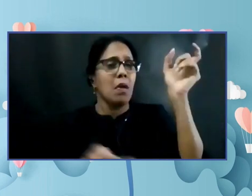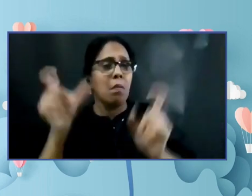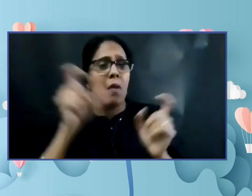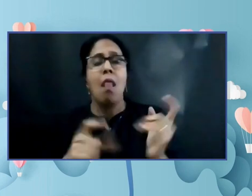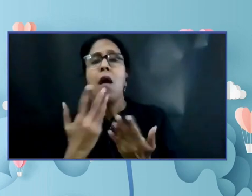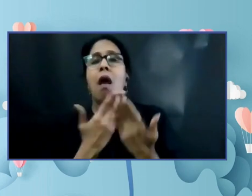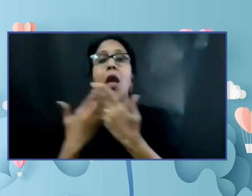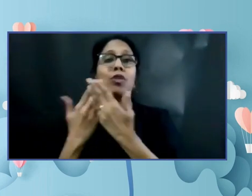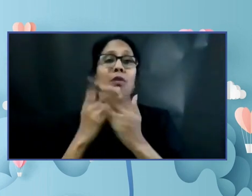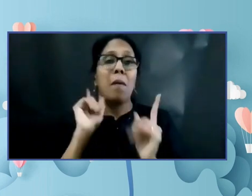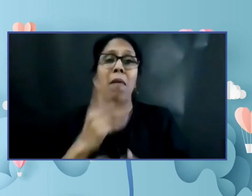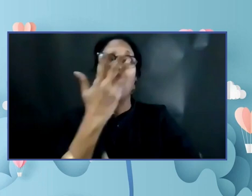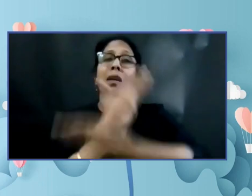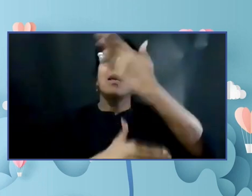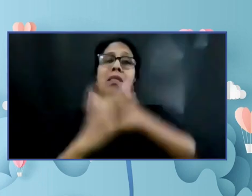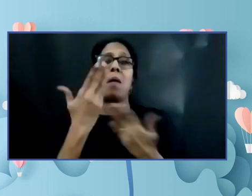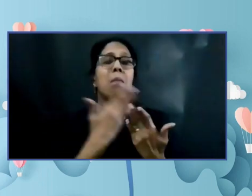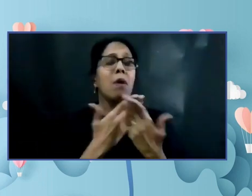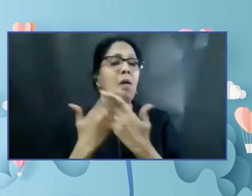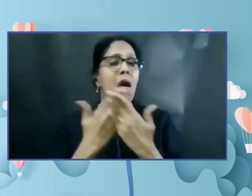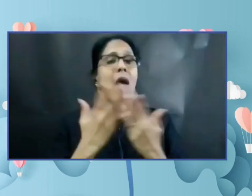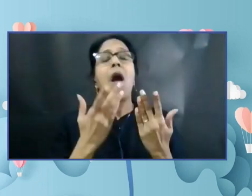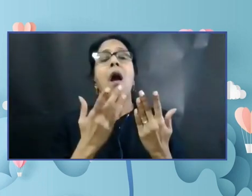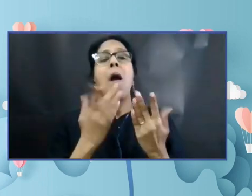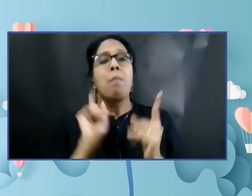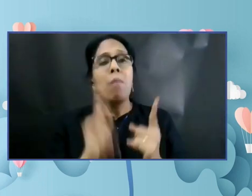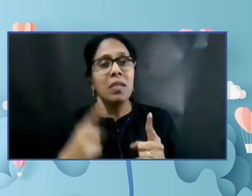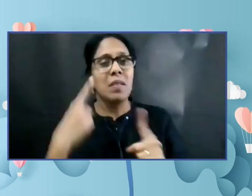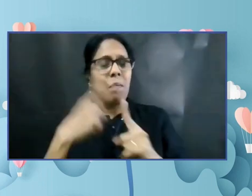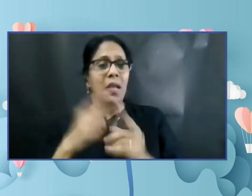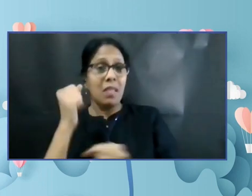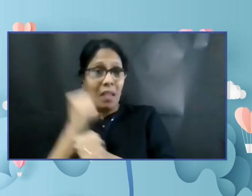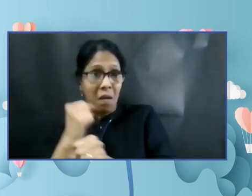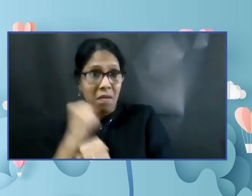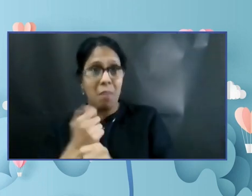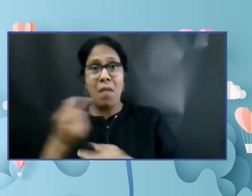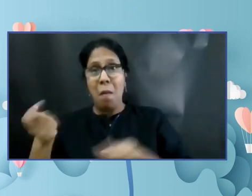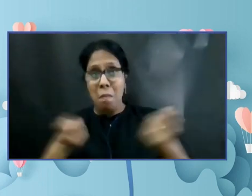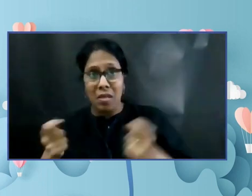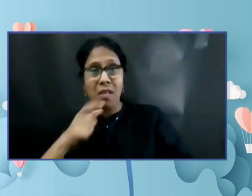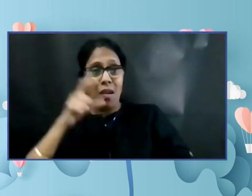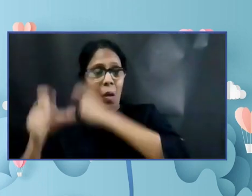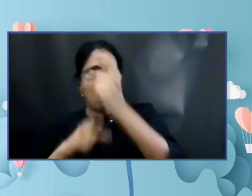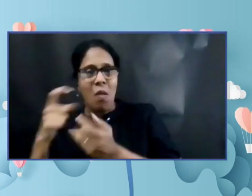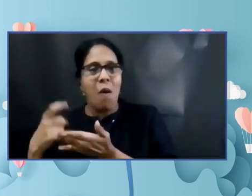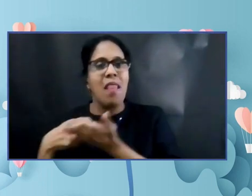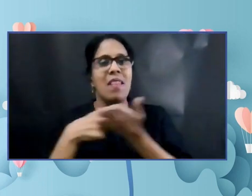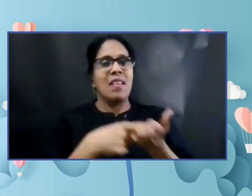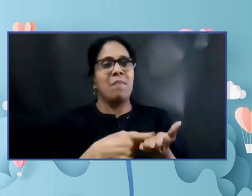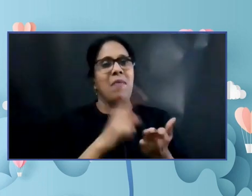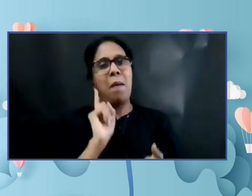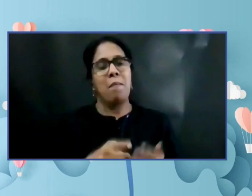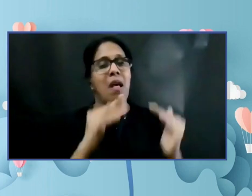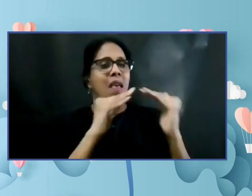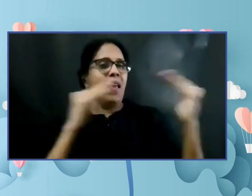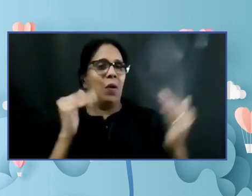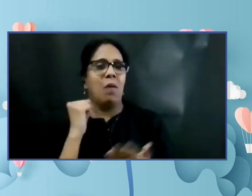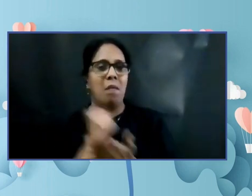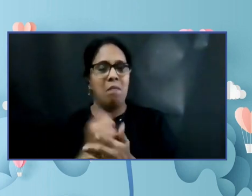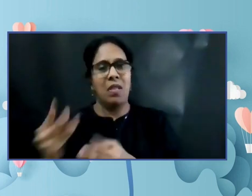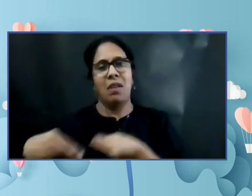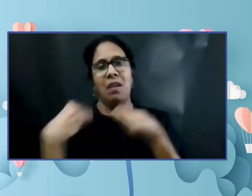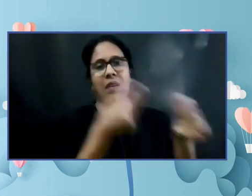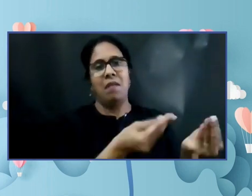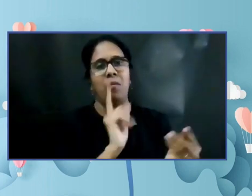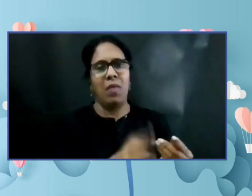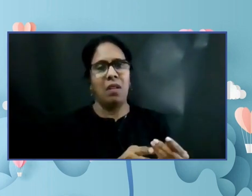of and treated with respect by governments and businesses alike. But if we do not